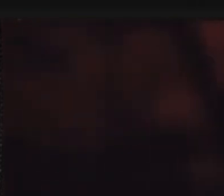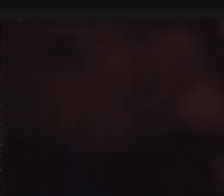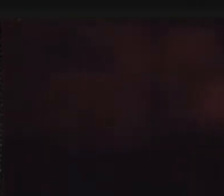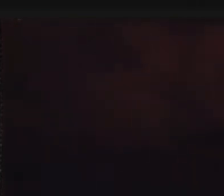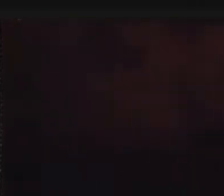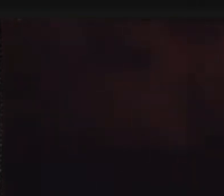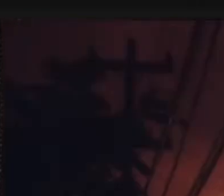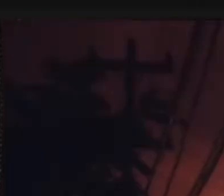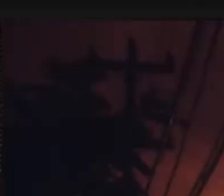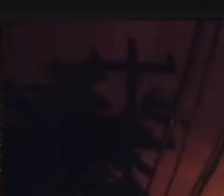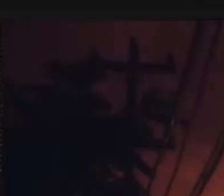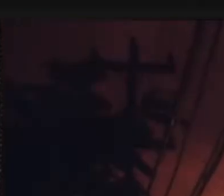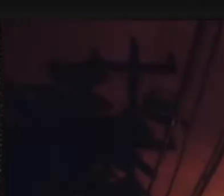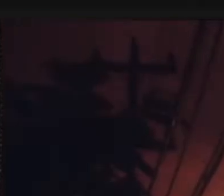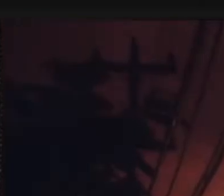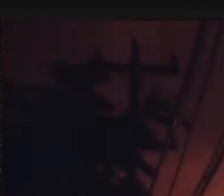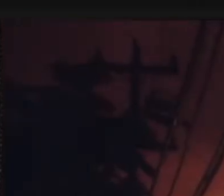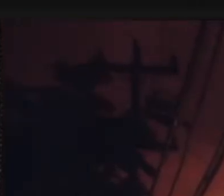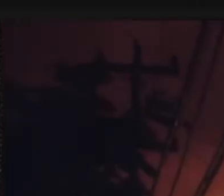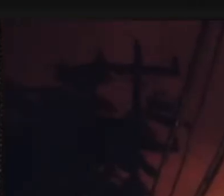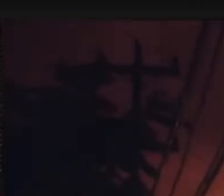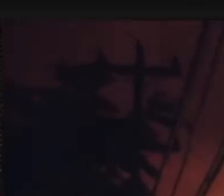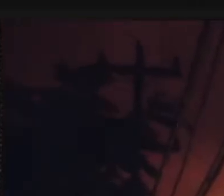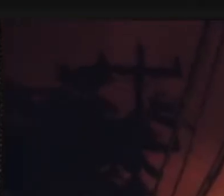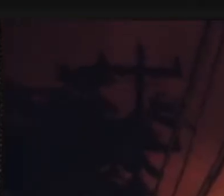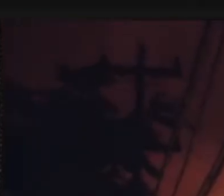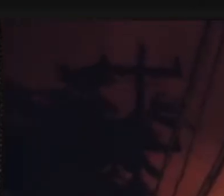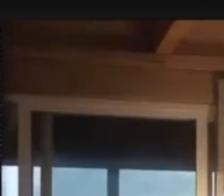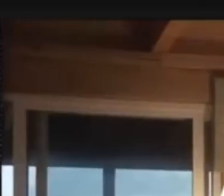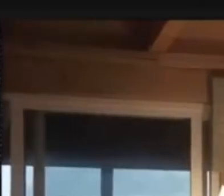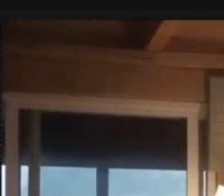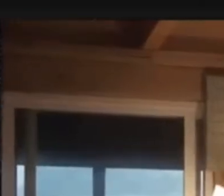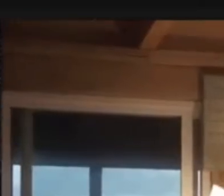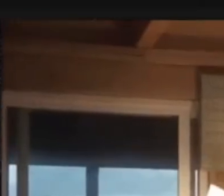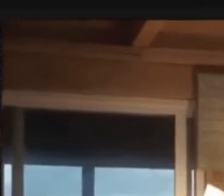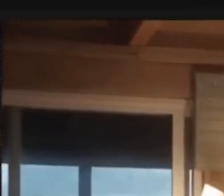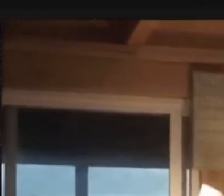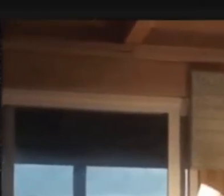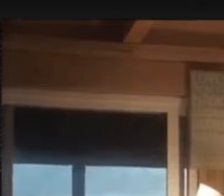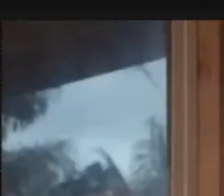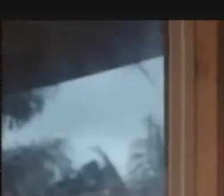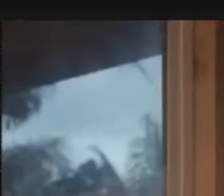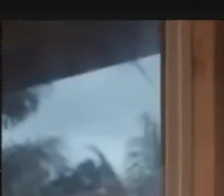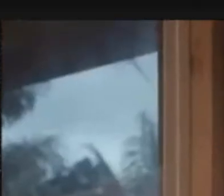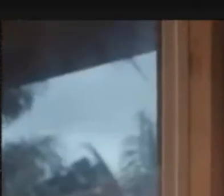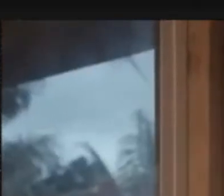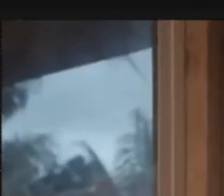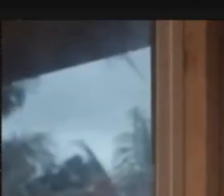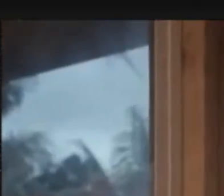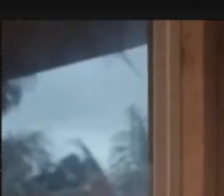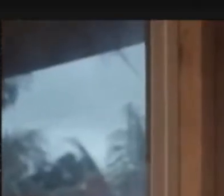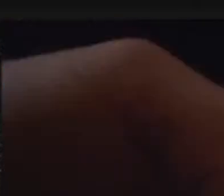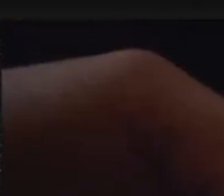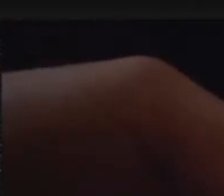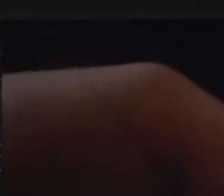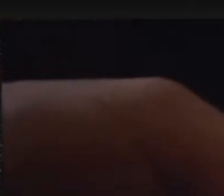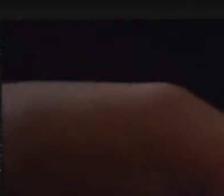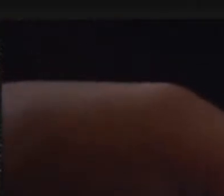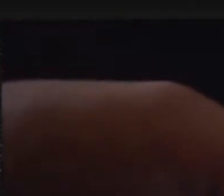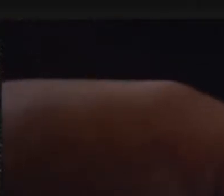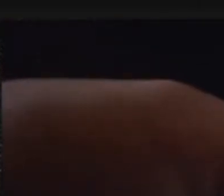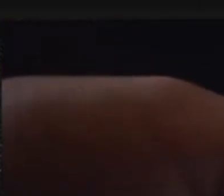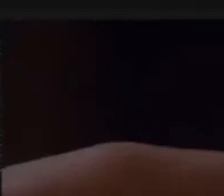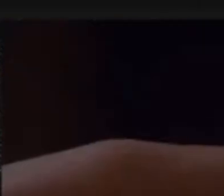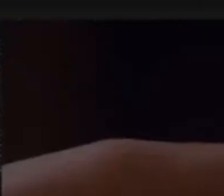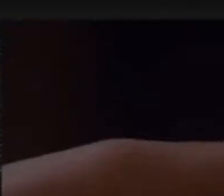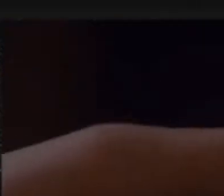neighborhood. Thousands of people were evacuated from their homes. I started the Hawaii Tracker Facebook group to help people understand what's going on and